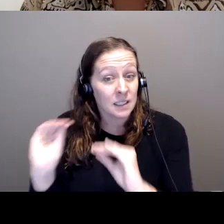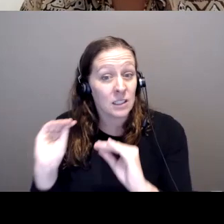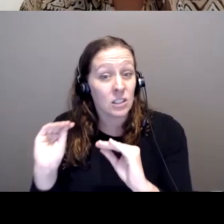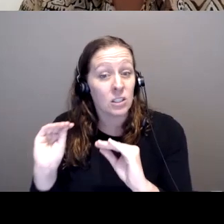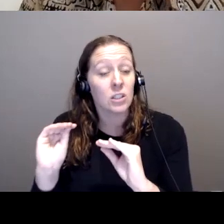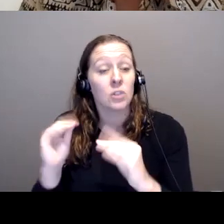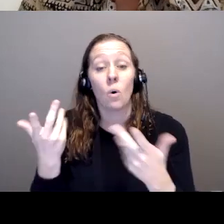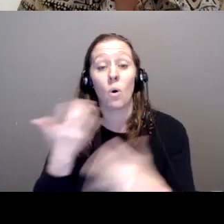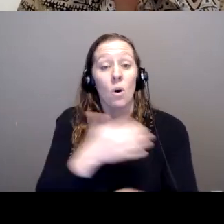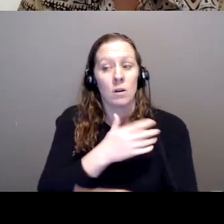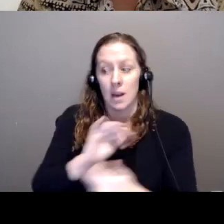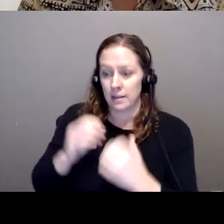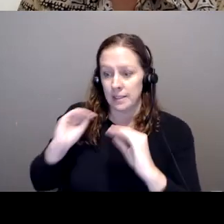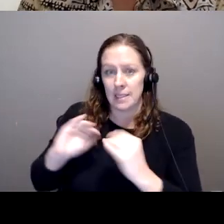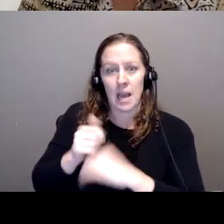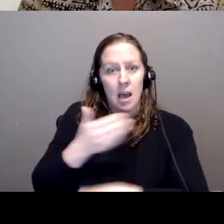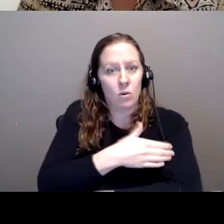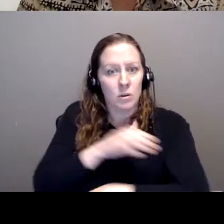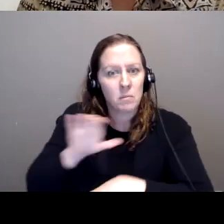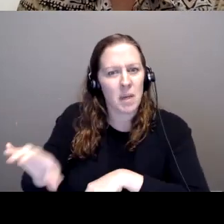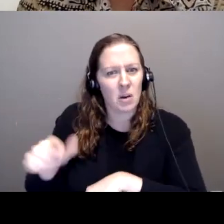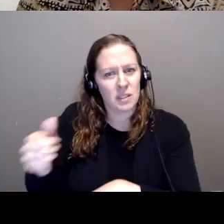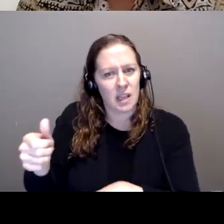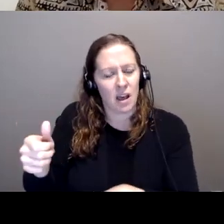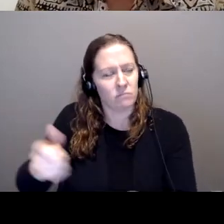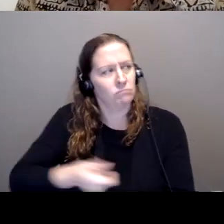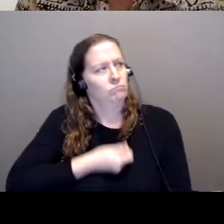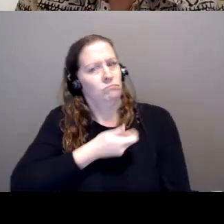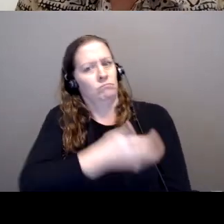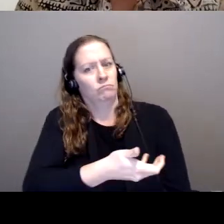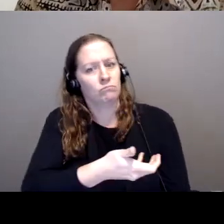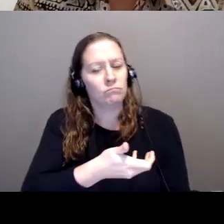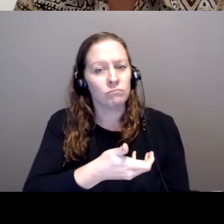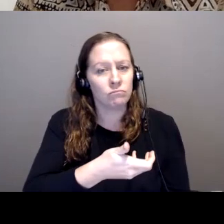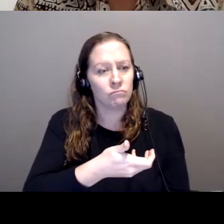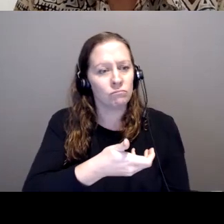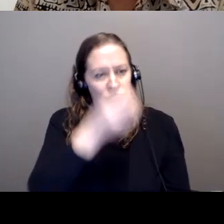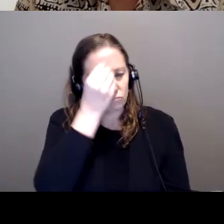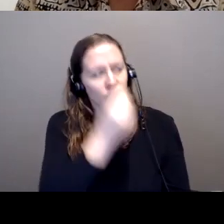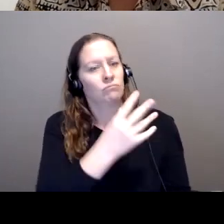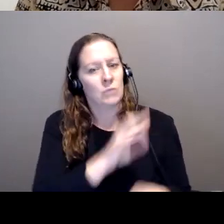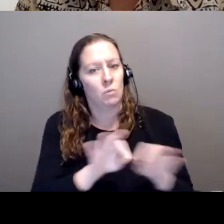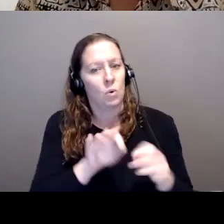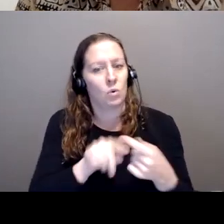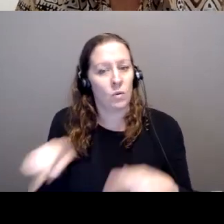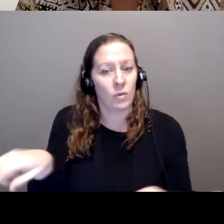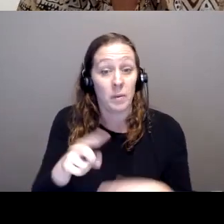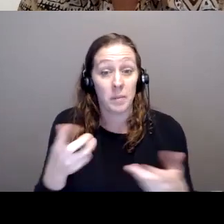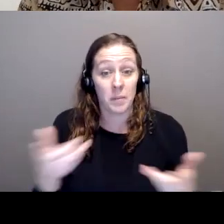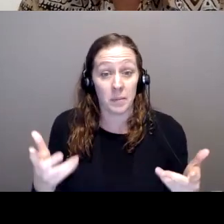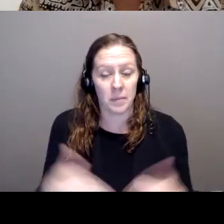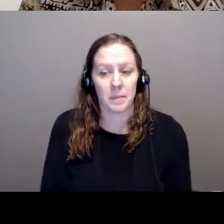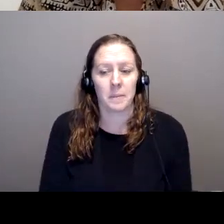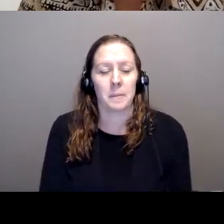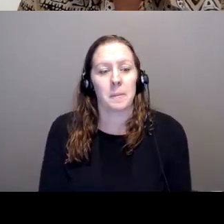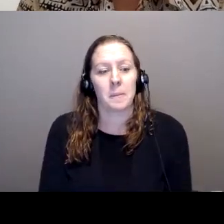empower themselves to be able to have a voice and to speak out about what is important to them. And